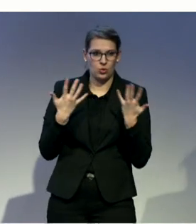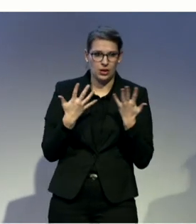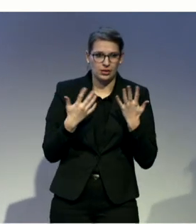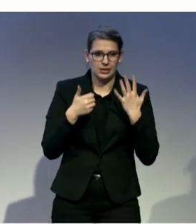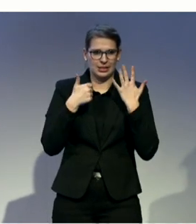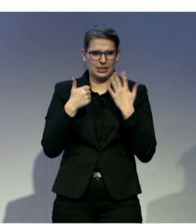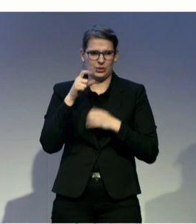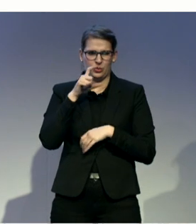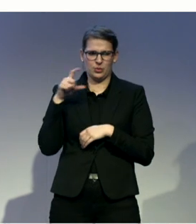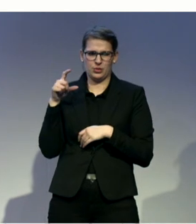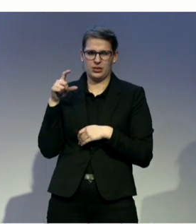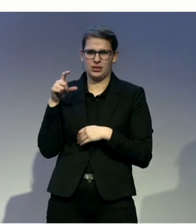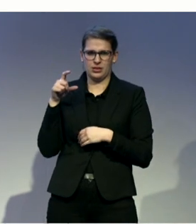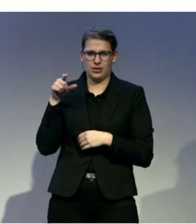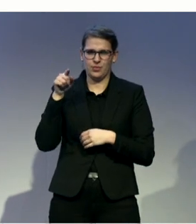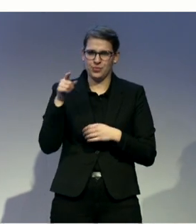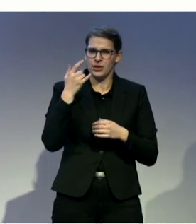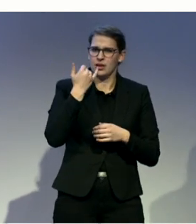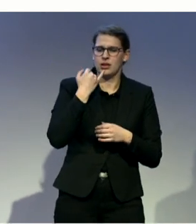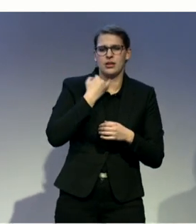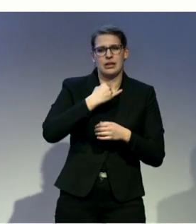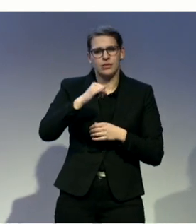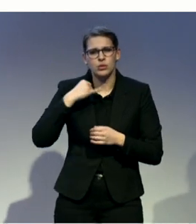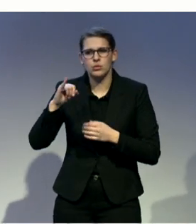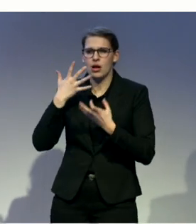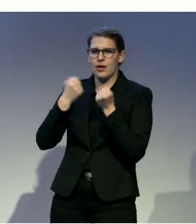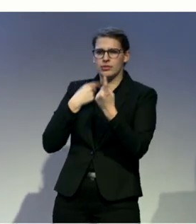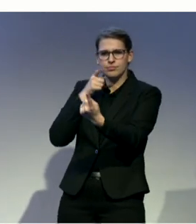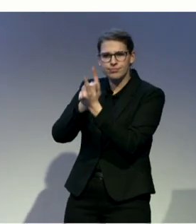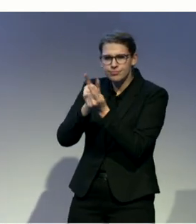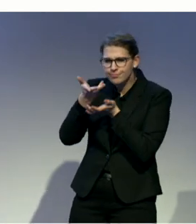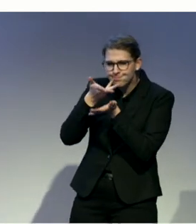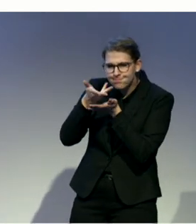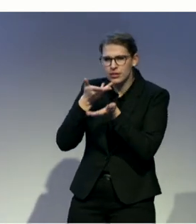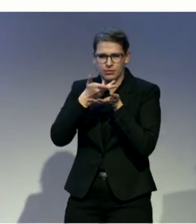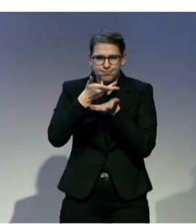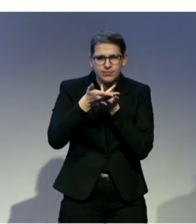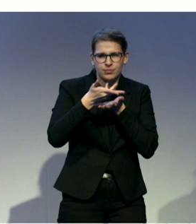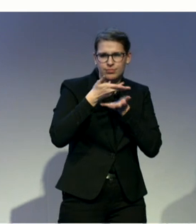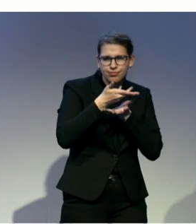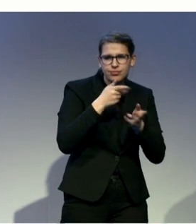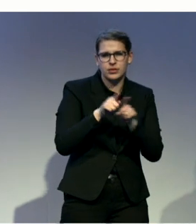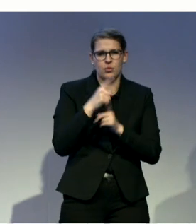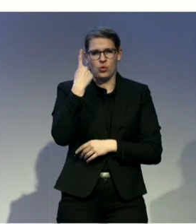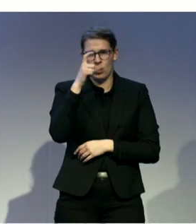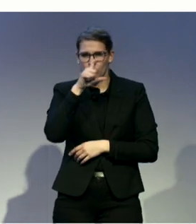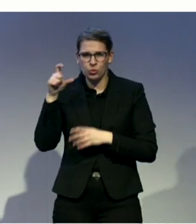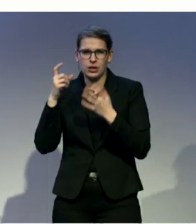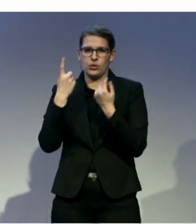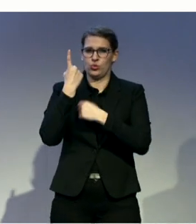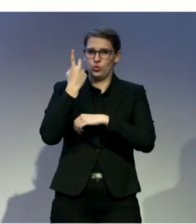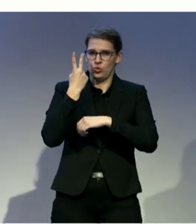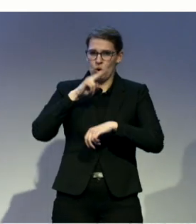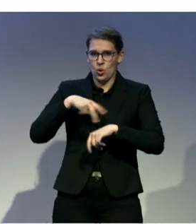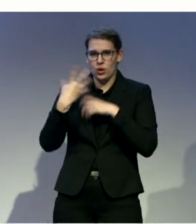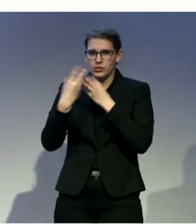of individual consultation and 2 hours of group therapy. Because we are psychoanalytical team, we